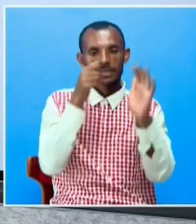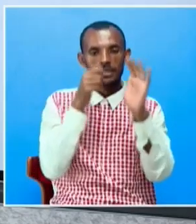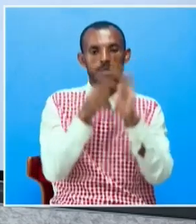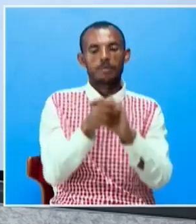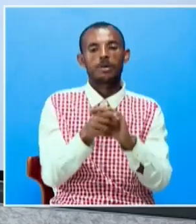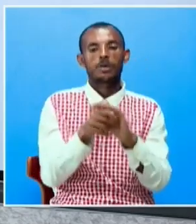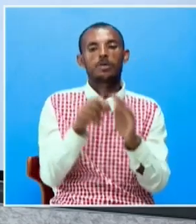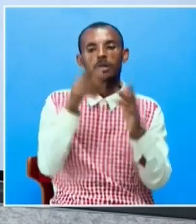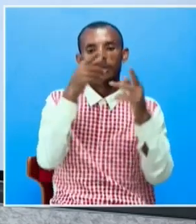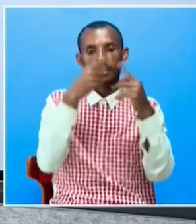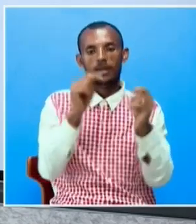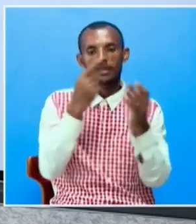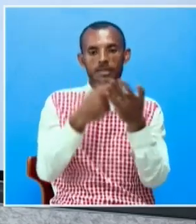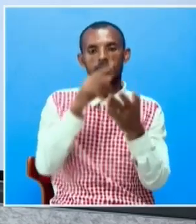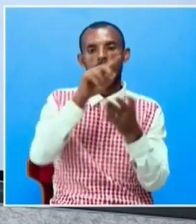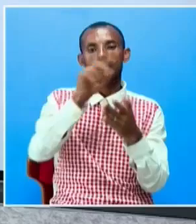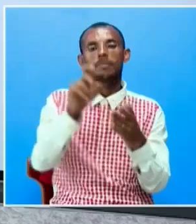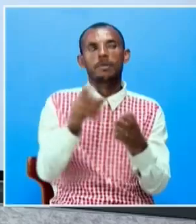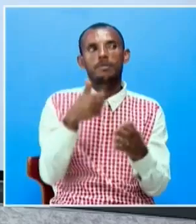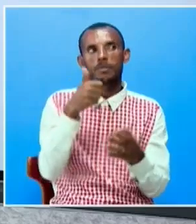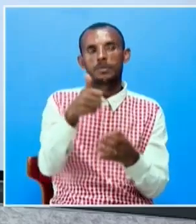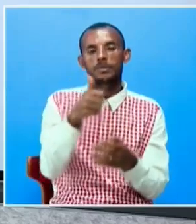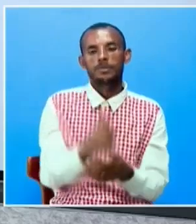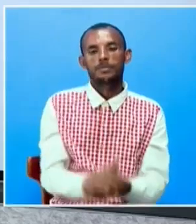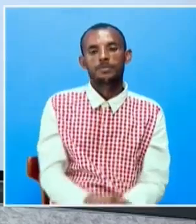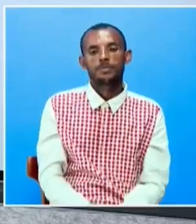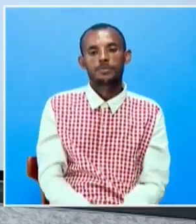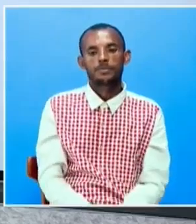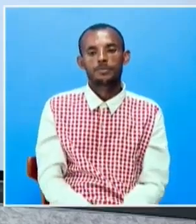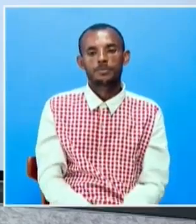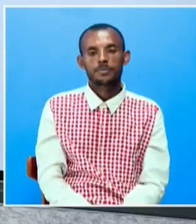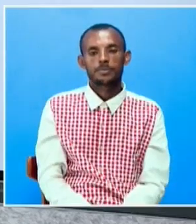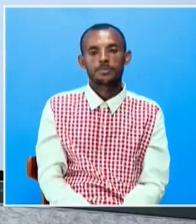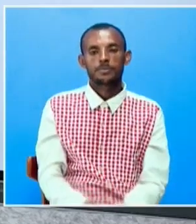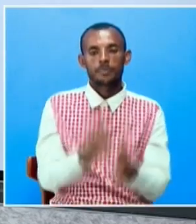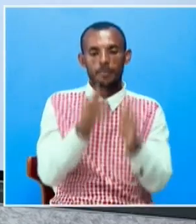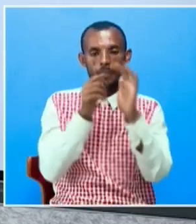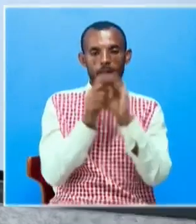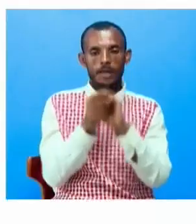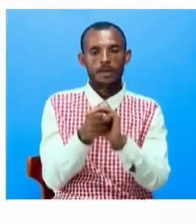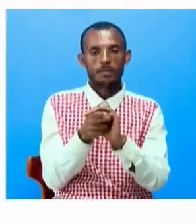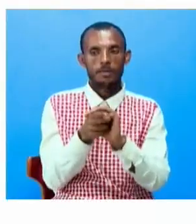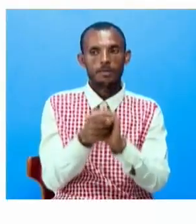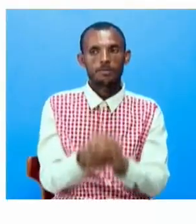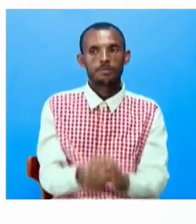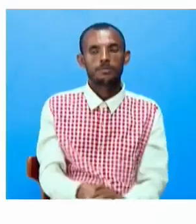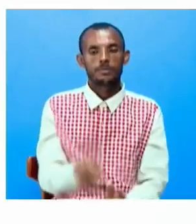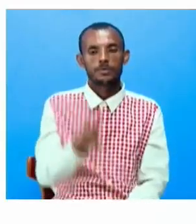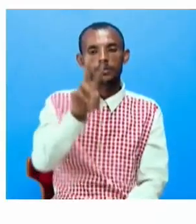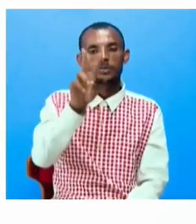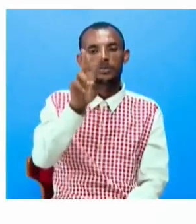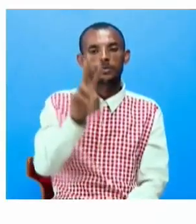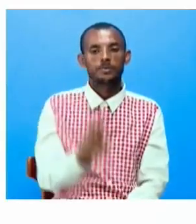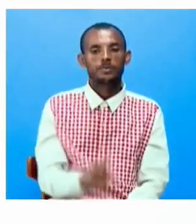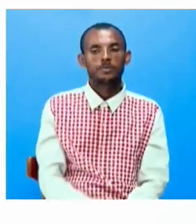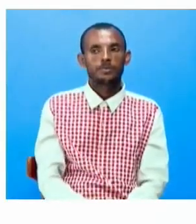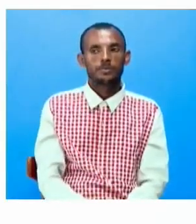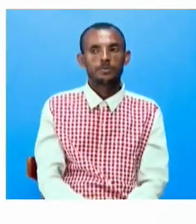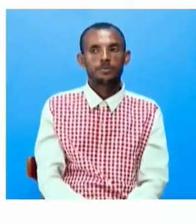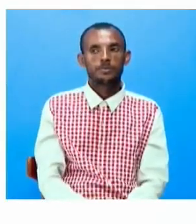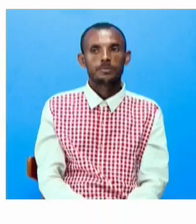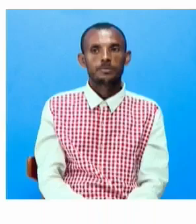try this example by yourself. So here, example 2.